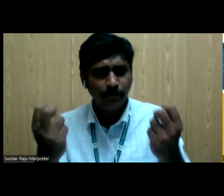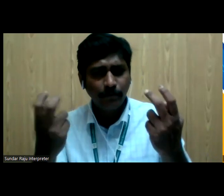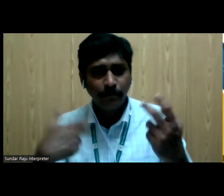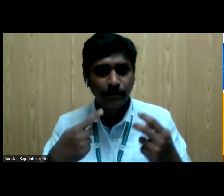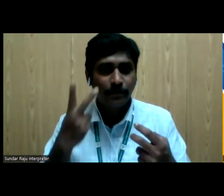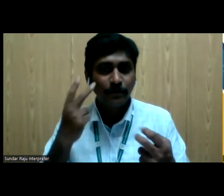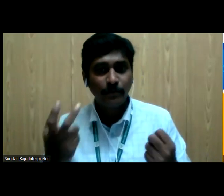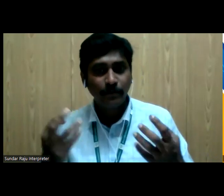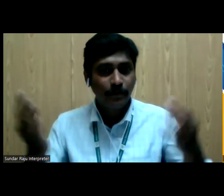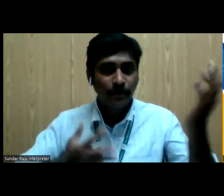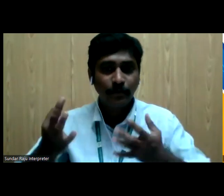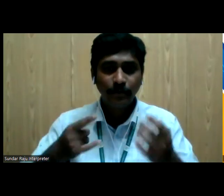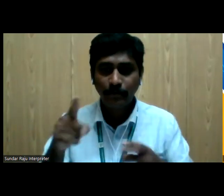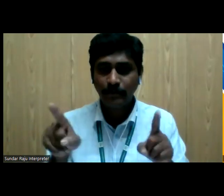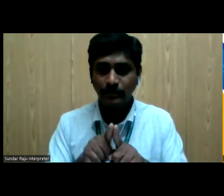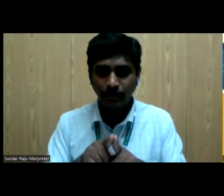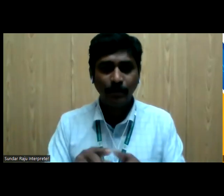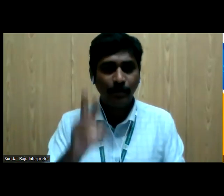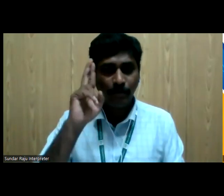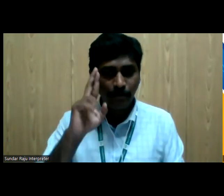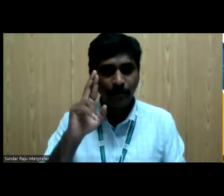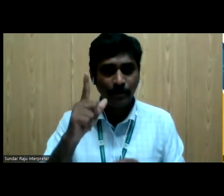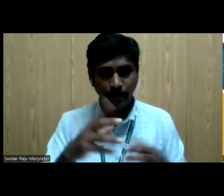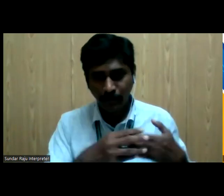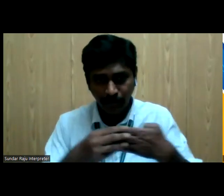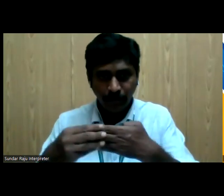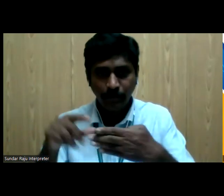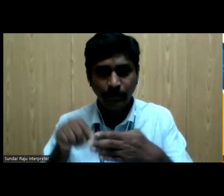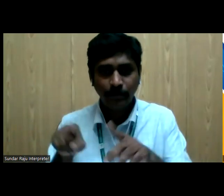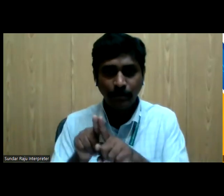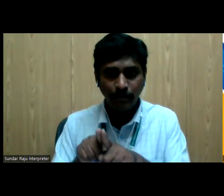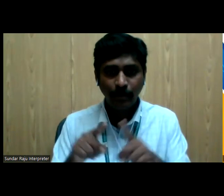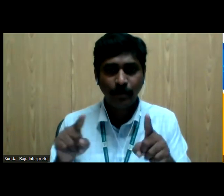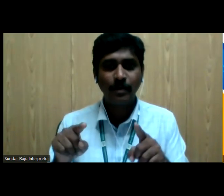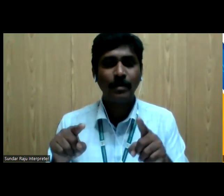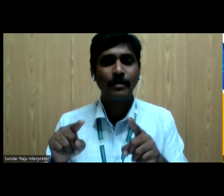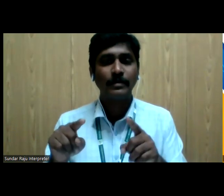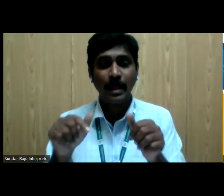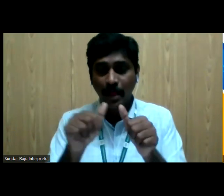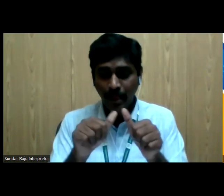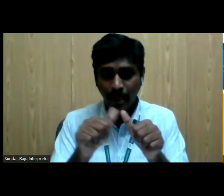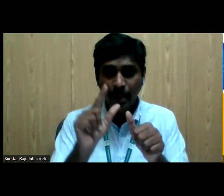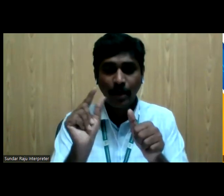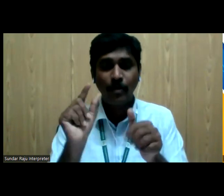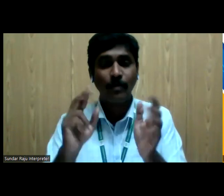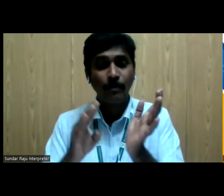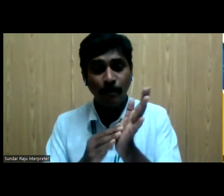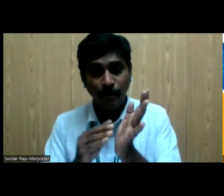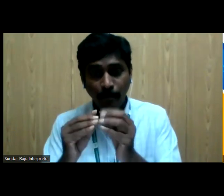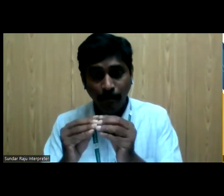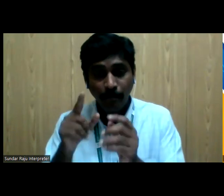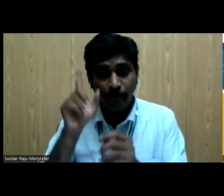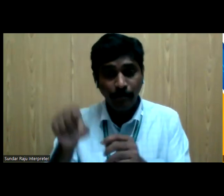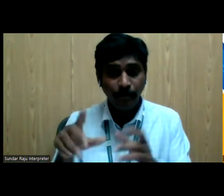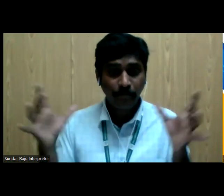work carried out at Tech Mahindra Foundation. May it be part of our alumni meets at smart centers, our support extended while recommending